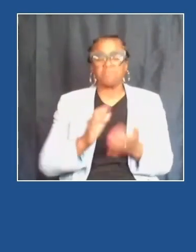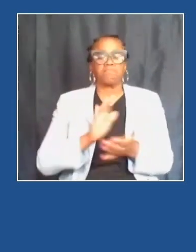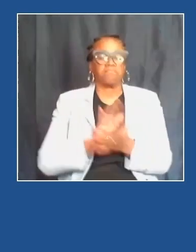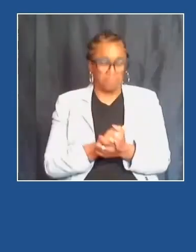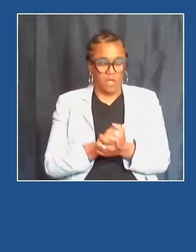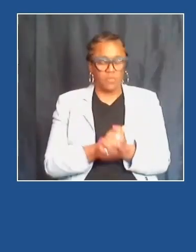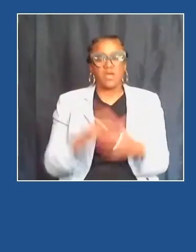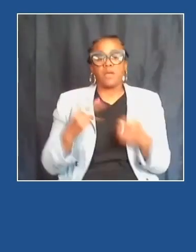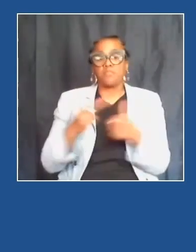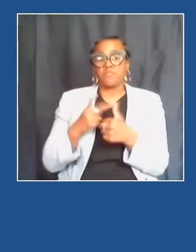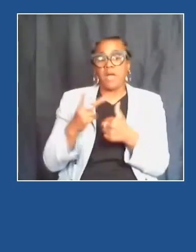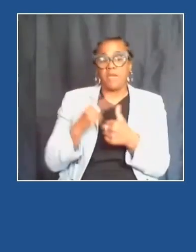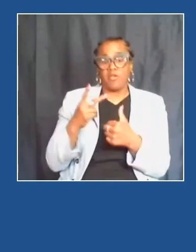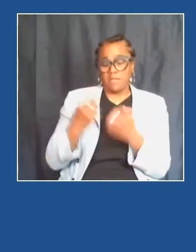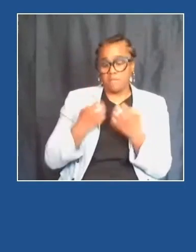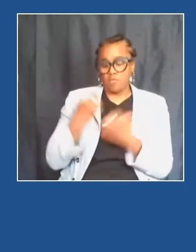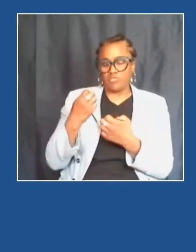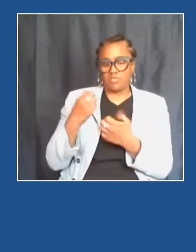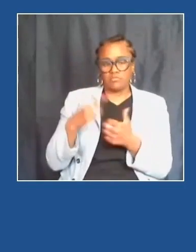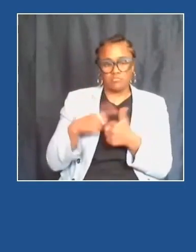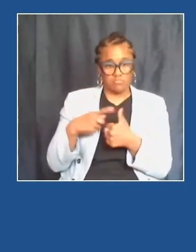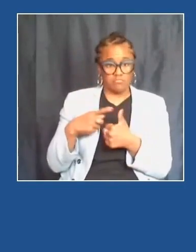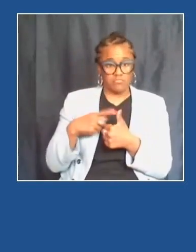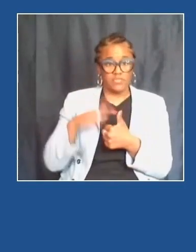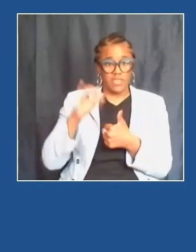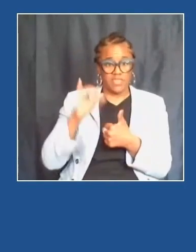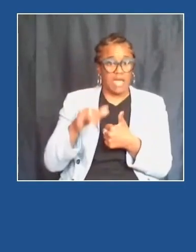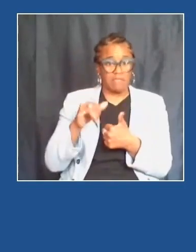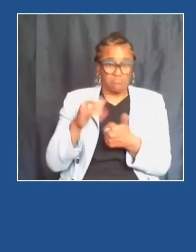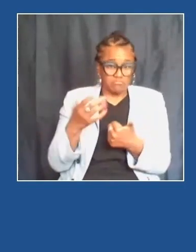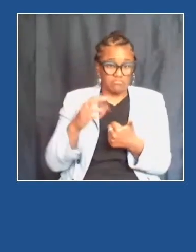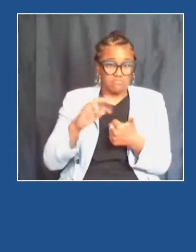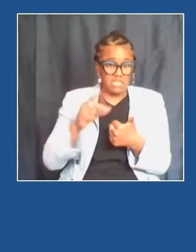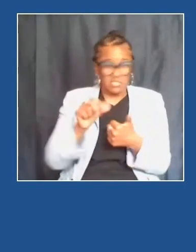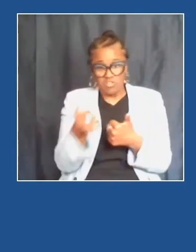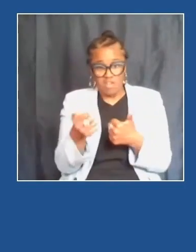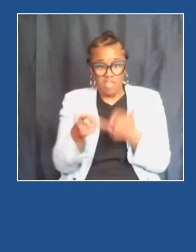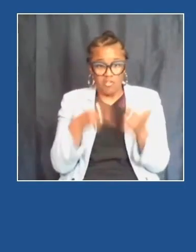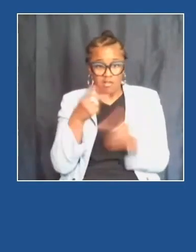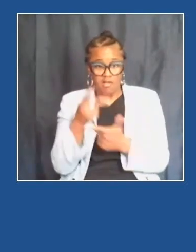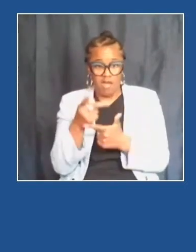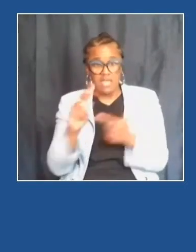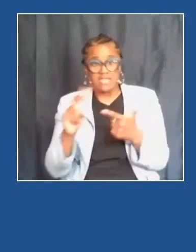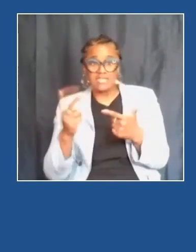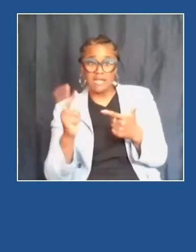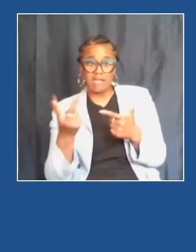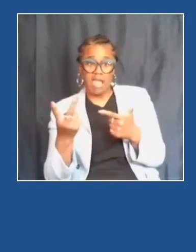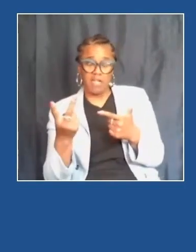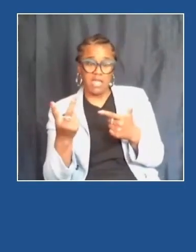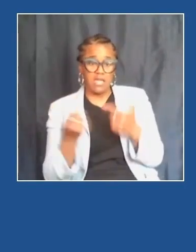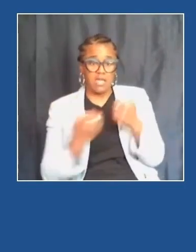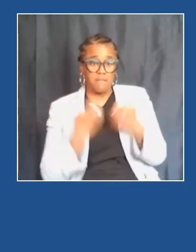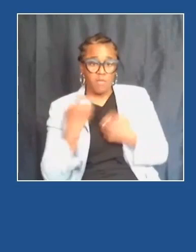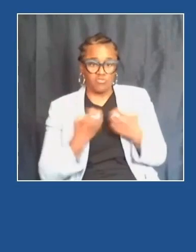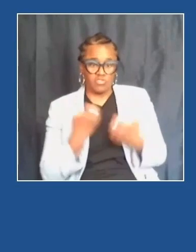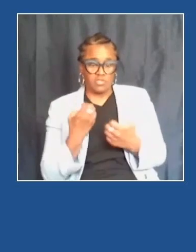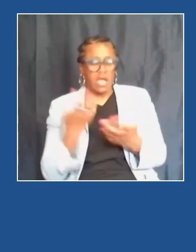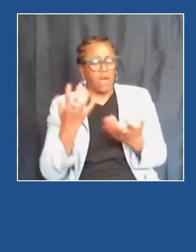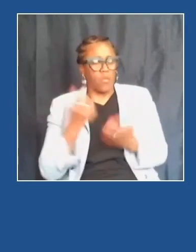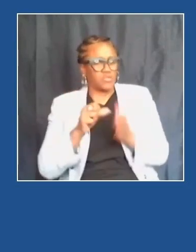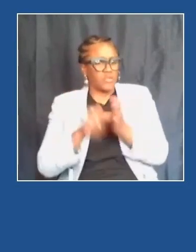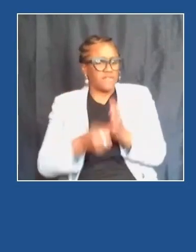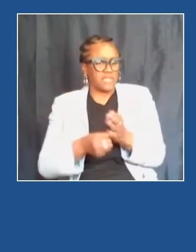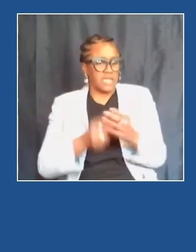term primary emotion, it's obviously that implies that there's another kind, secondary emotion. What I want to emphasize is that